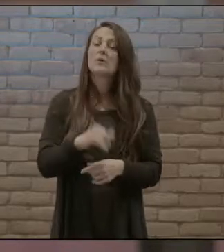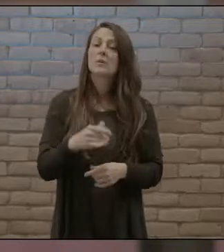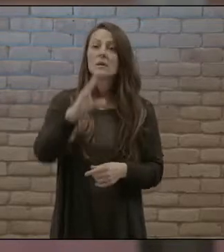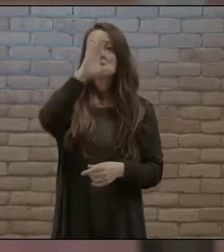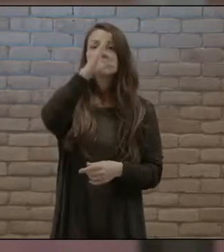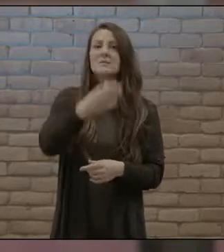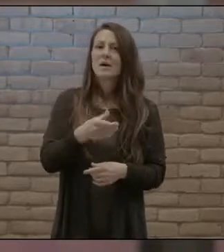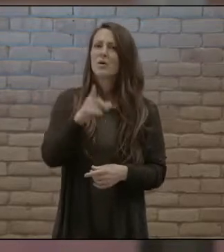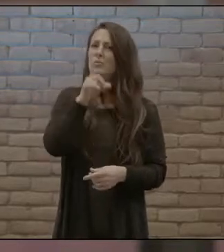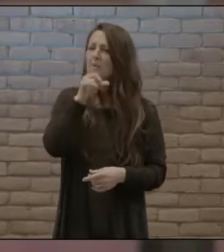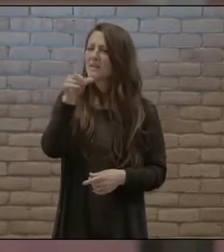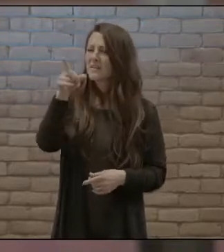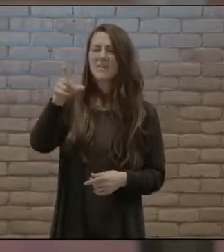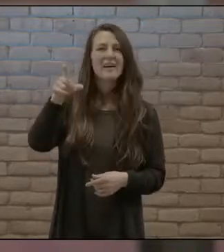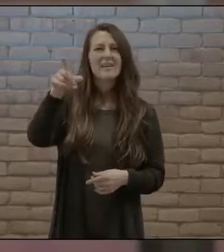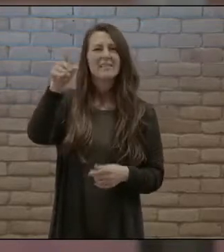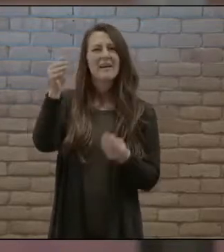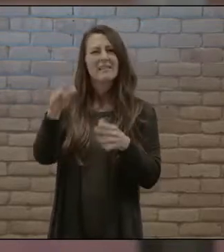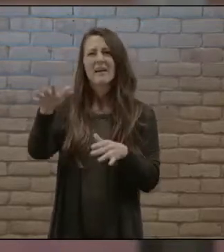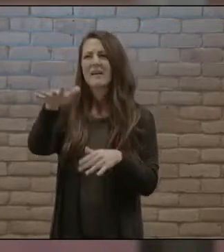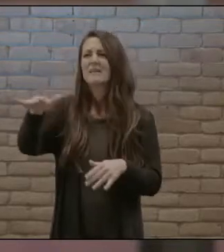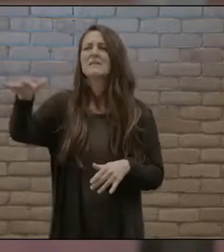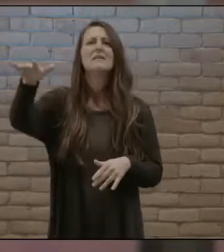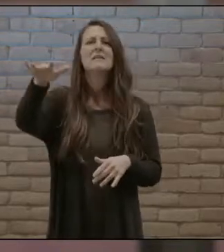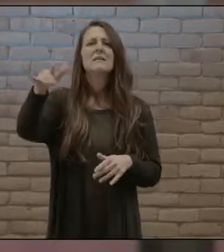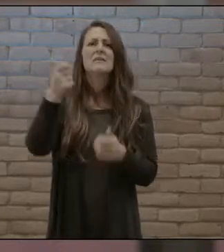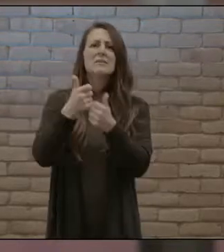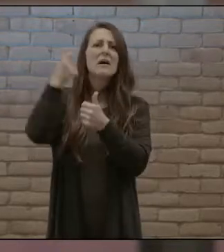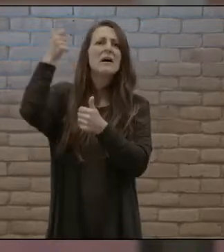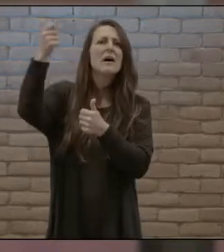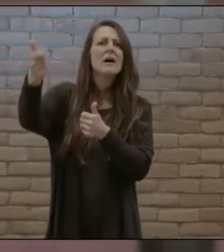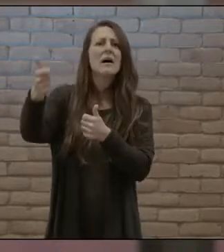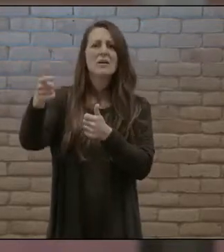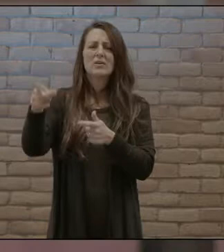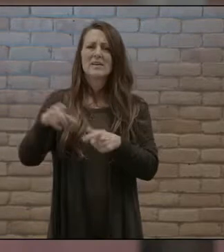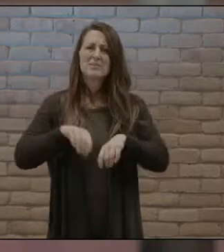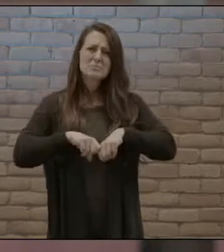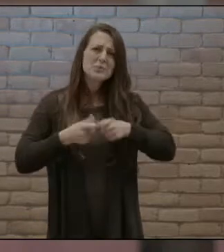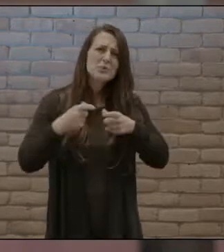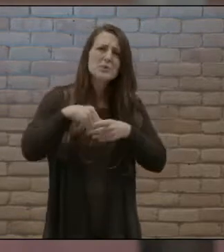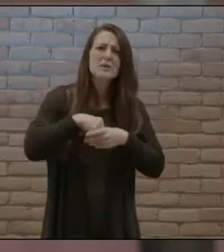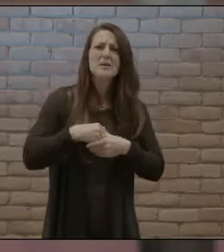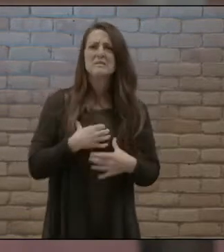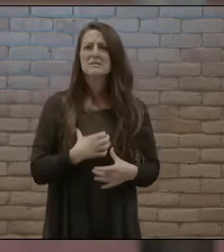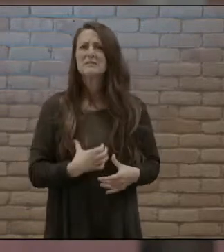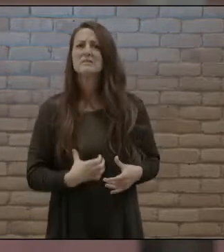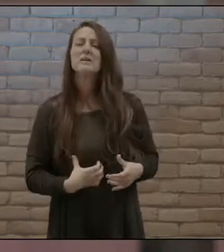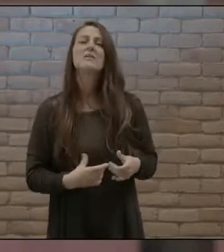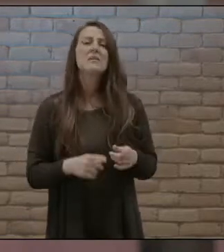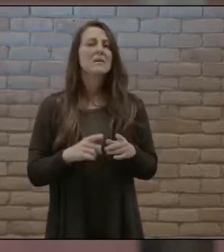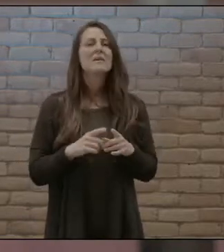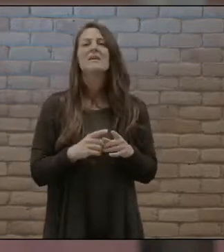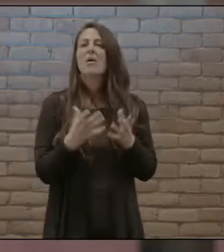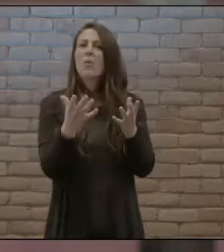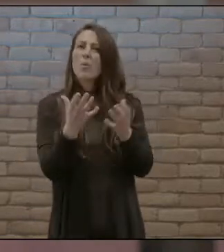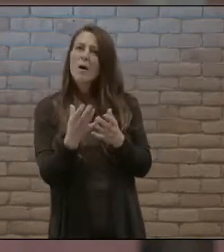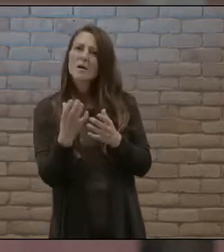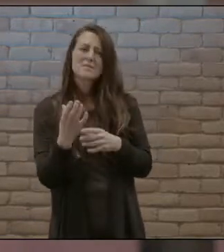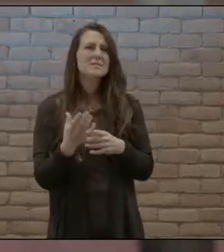land, broken and alone, starving, hungry for what his father could